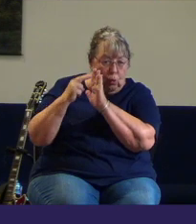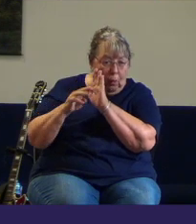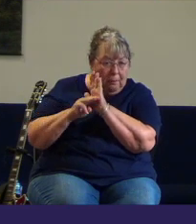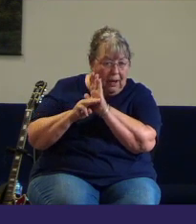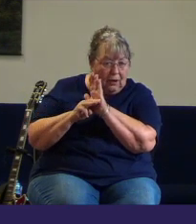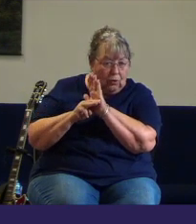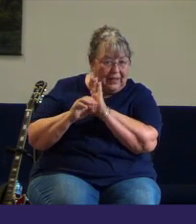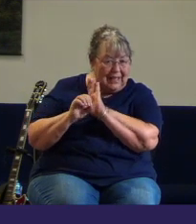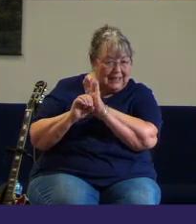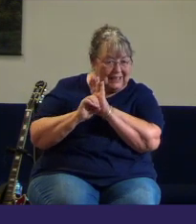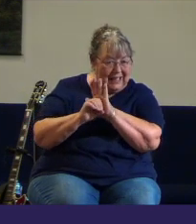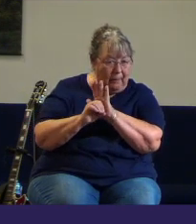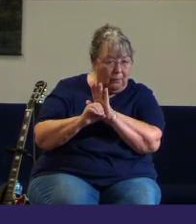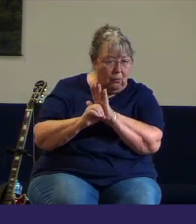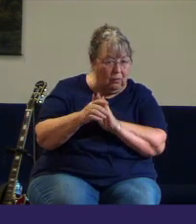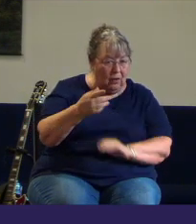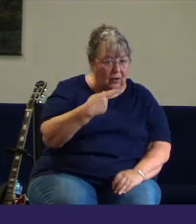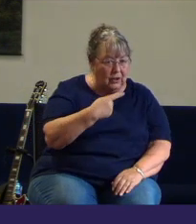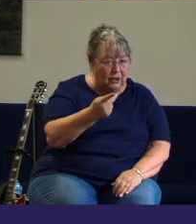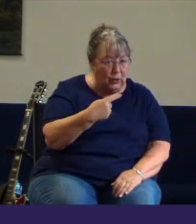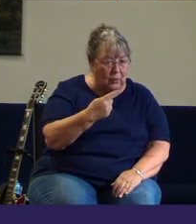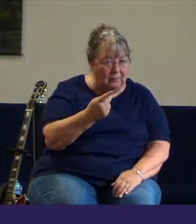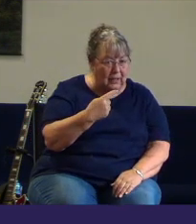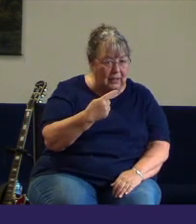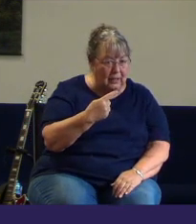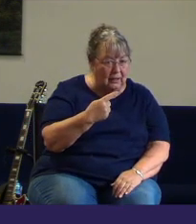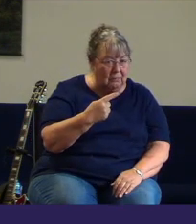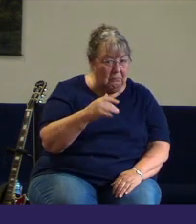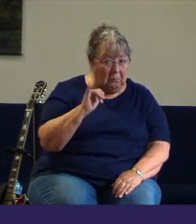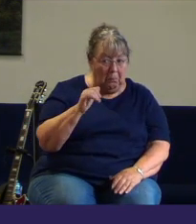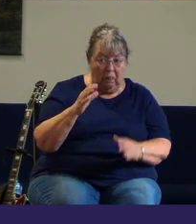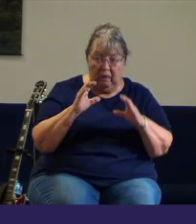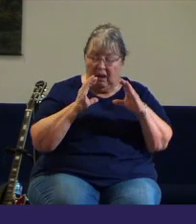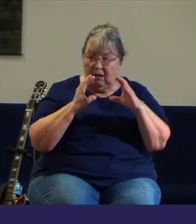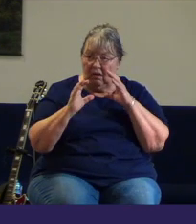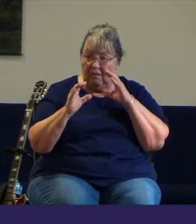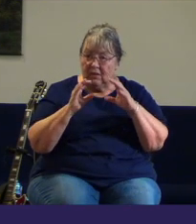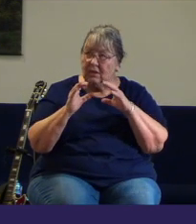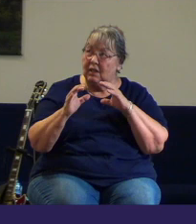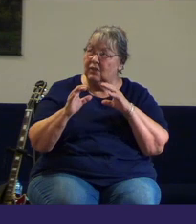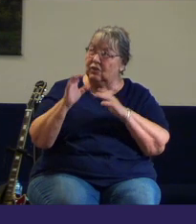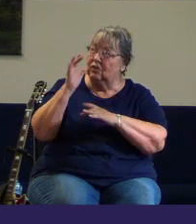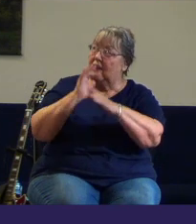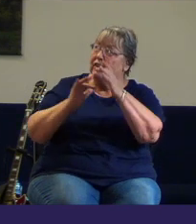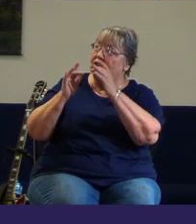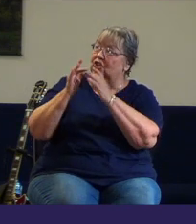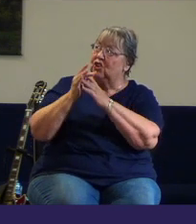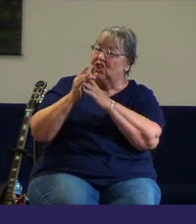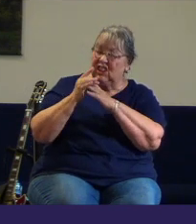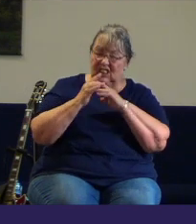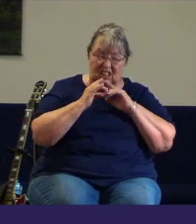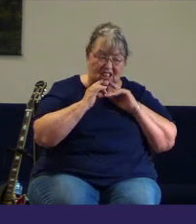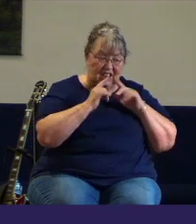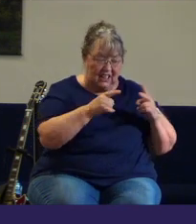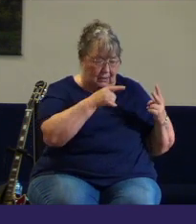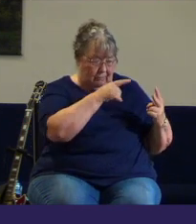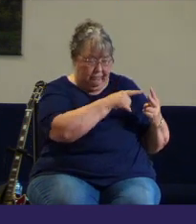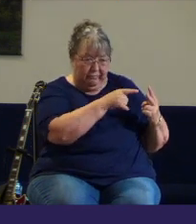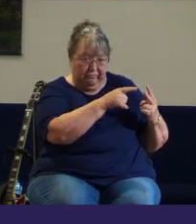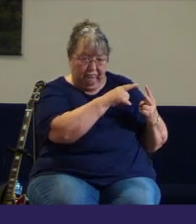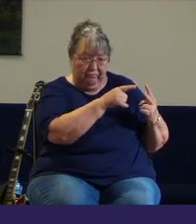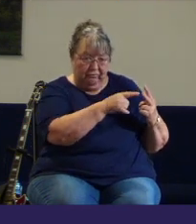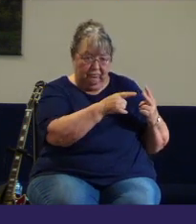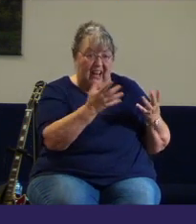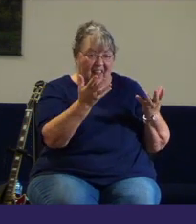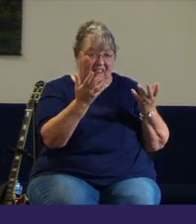me. And from that very conversation, Jesus confirms to these two who wanted to sit to the left